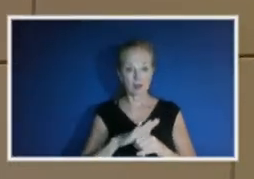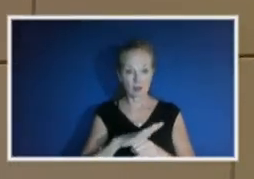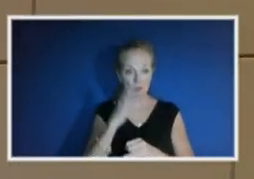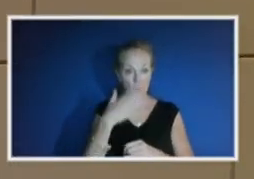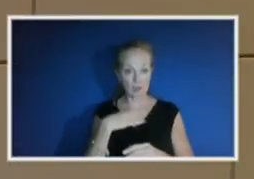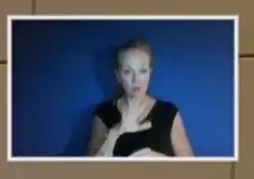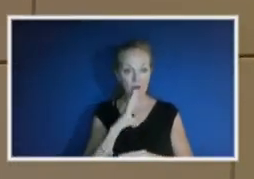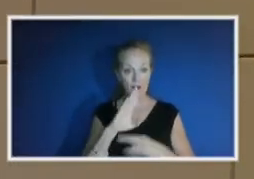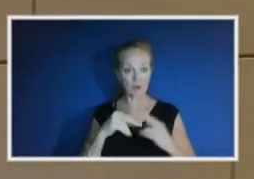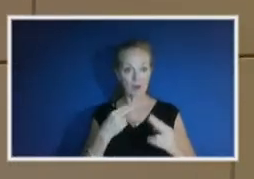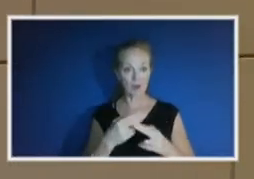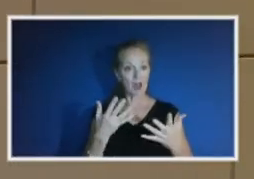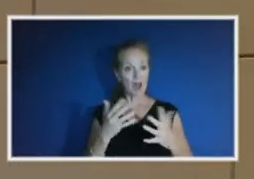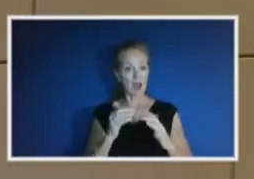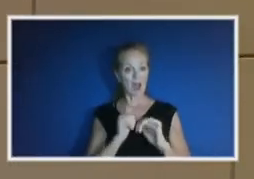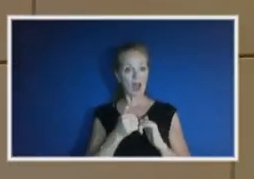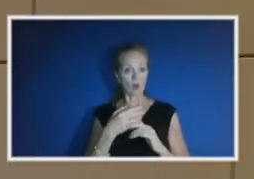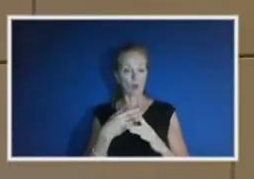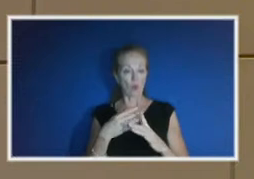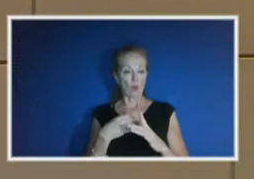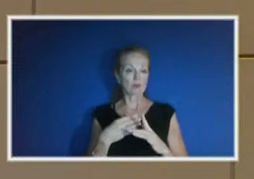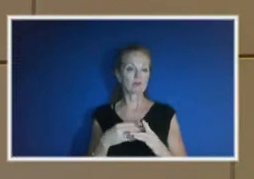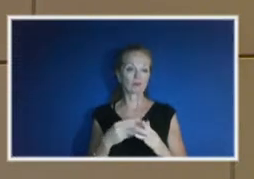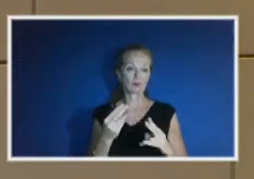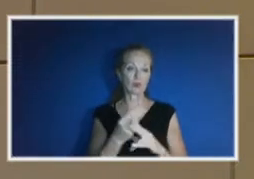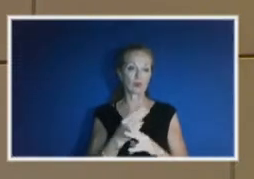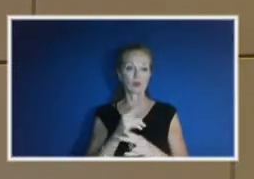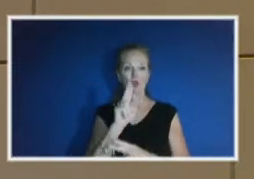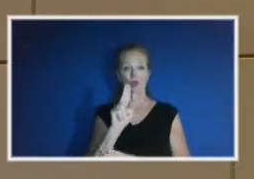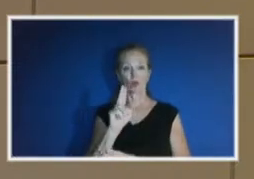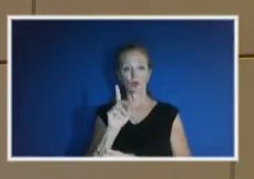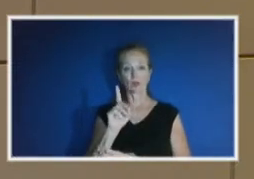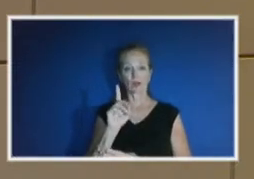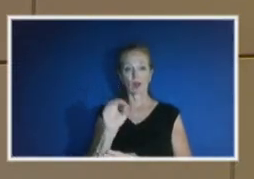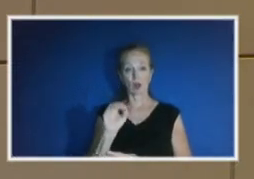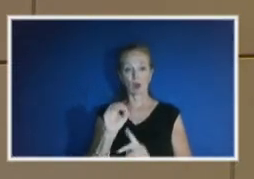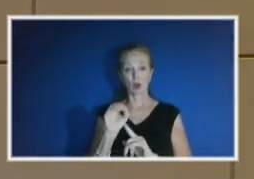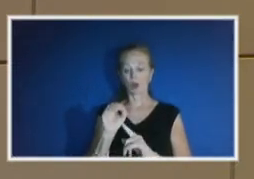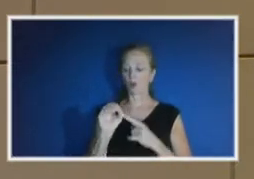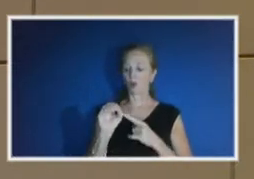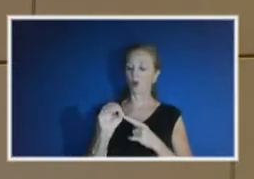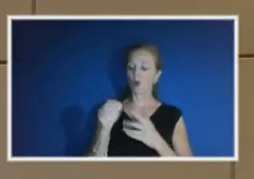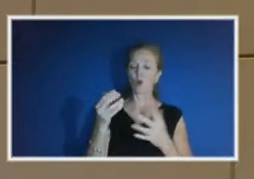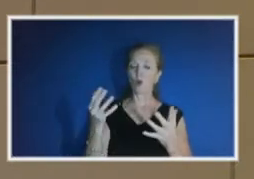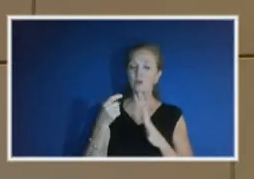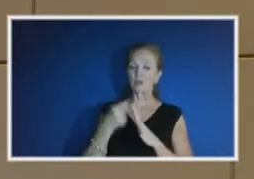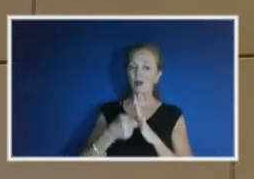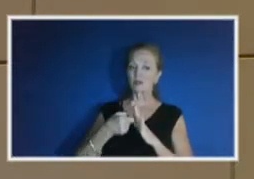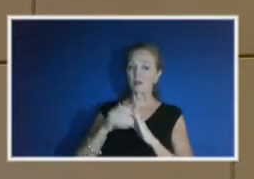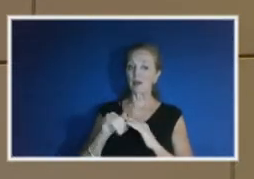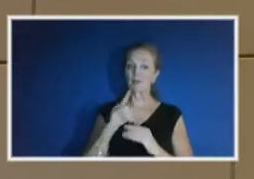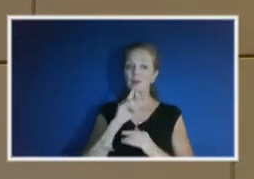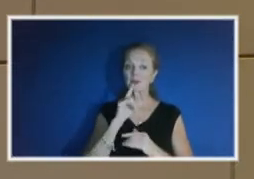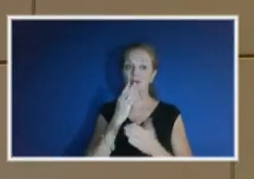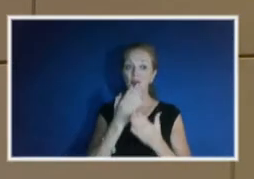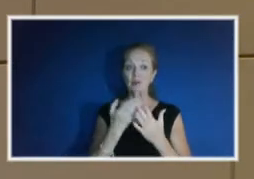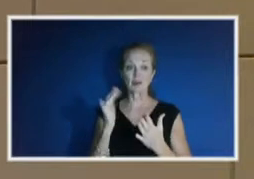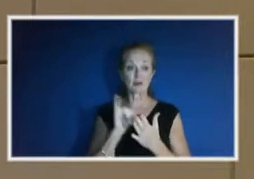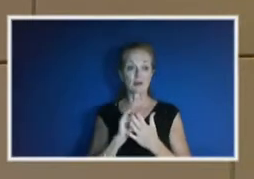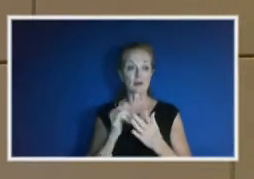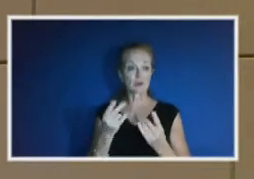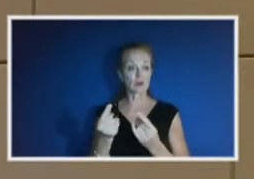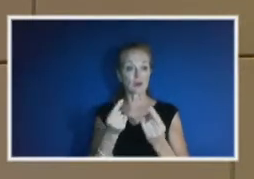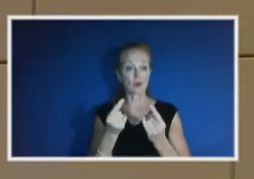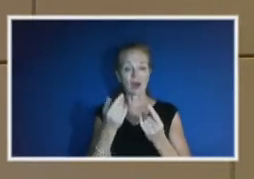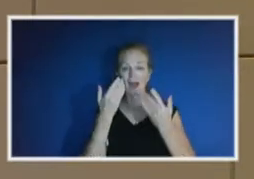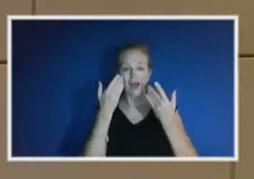talking about how we implement the UDO and what is the cost of it. That would be something that they could do. And so I don't